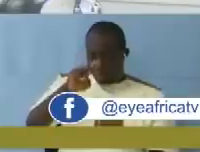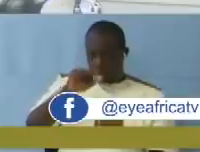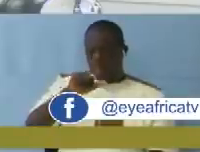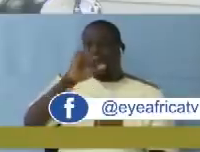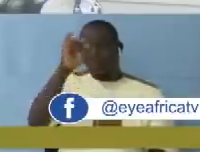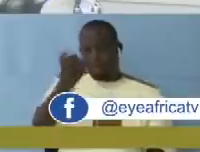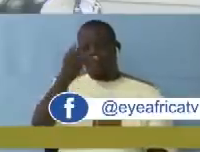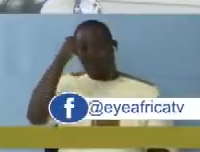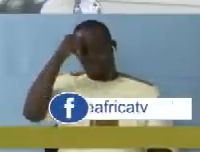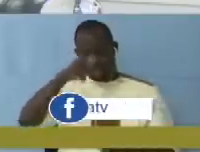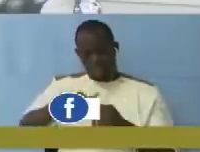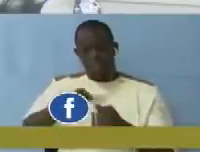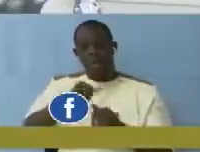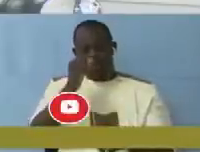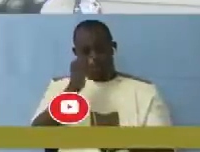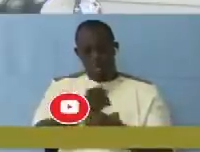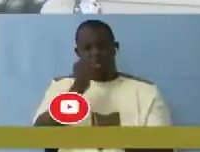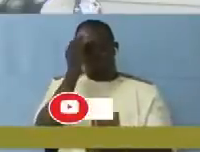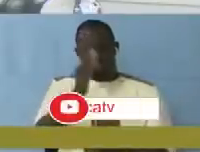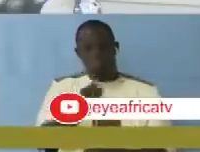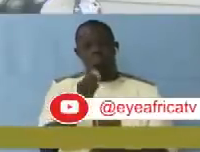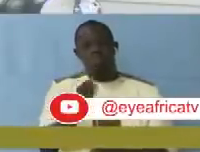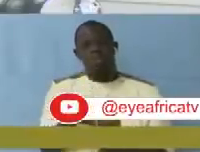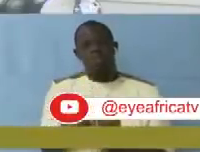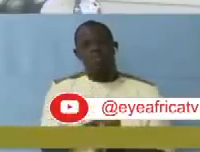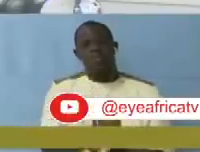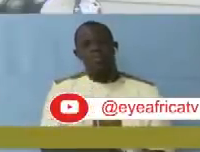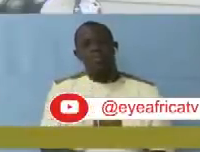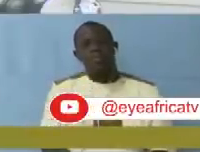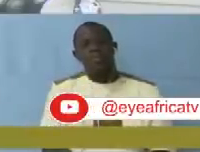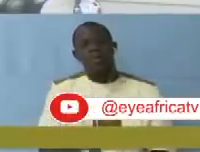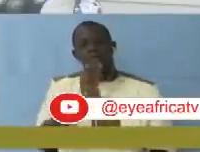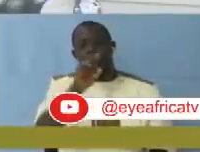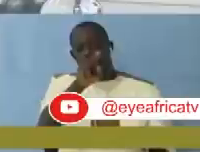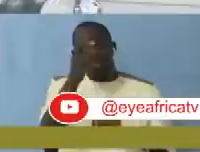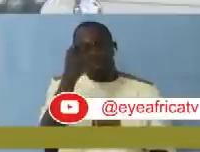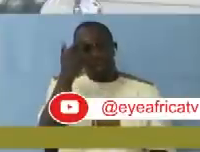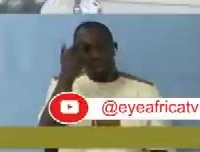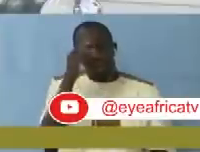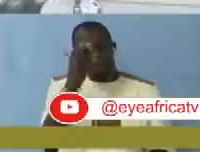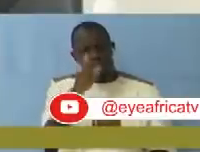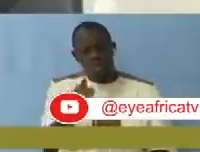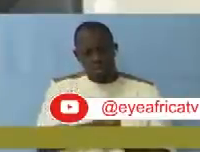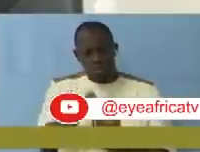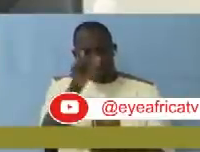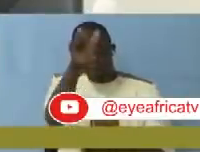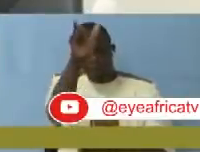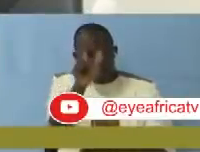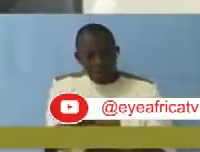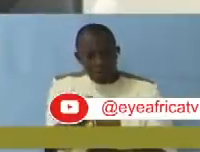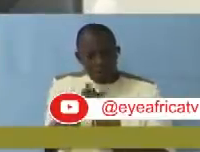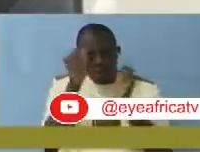Okay. Do you think that it is humanly possible for